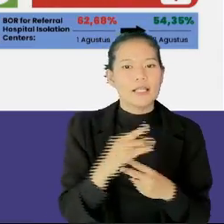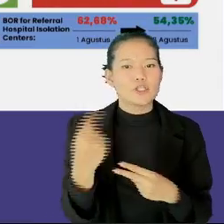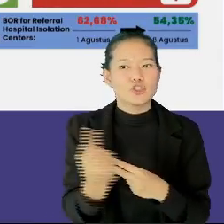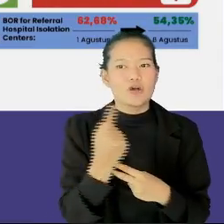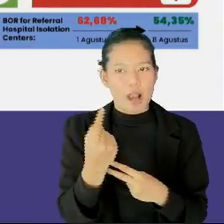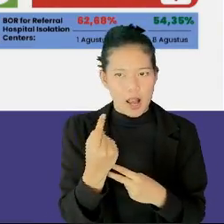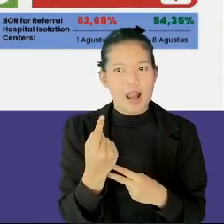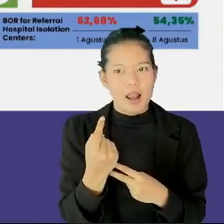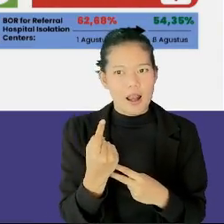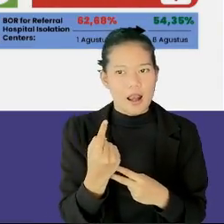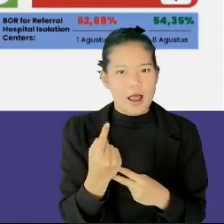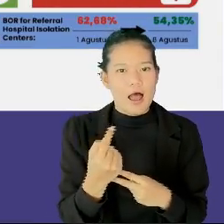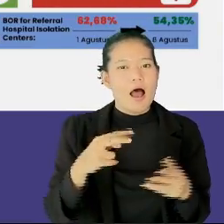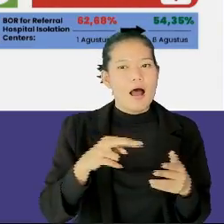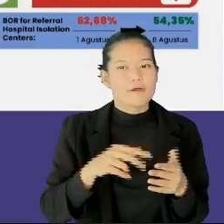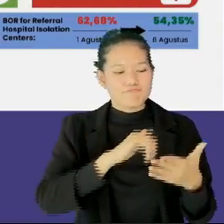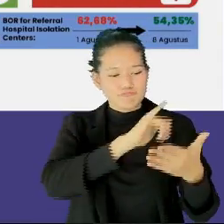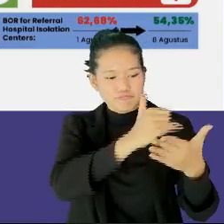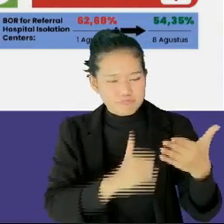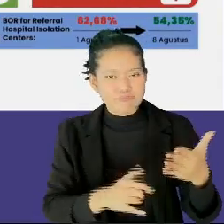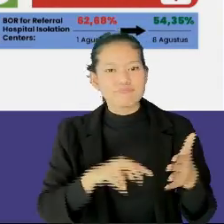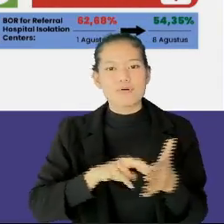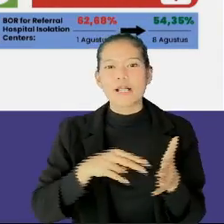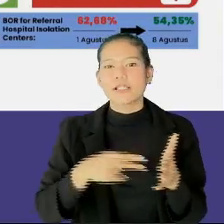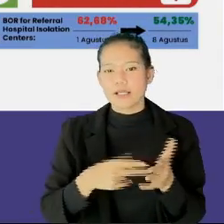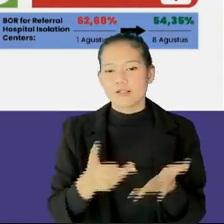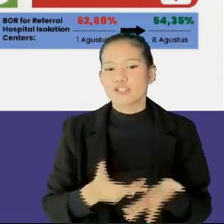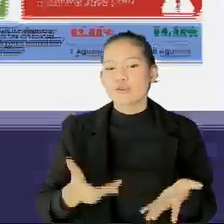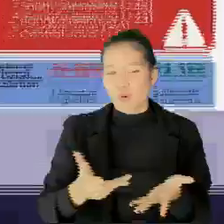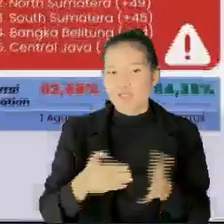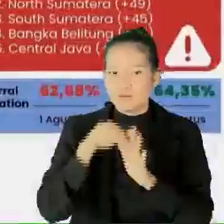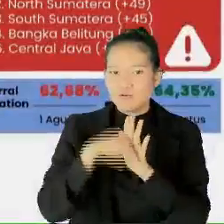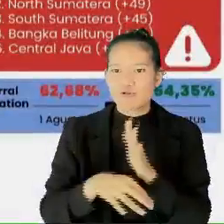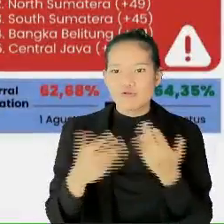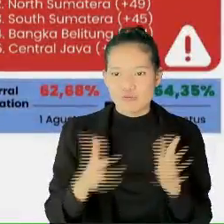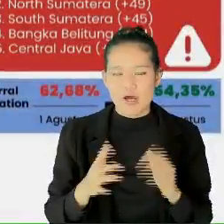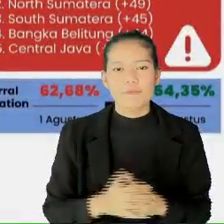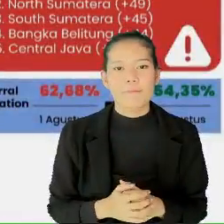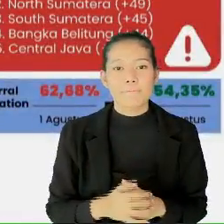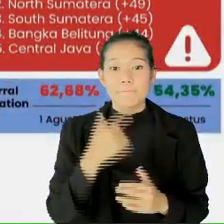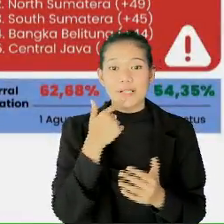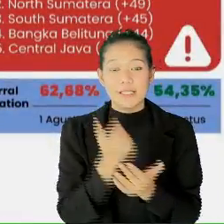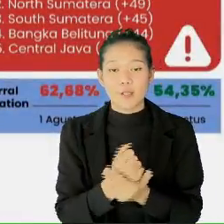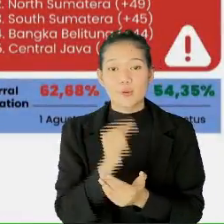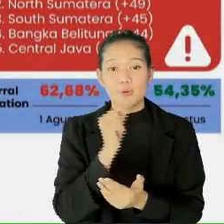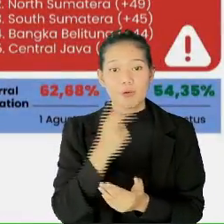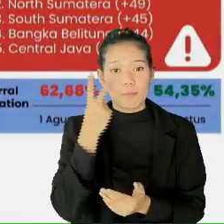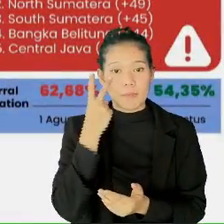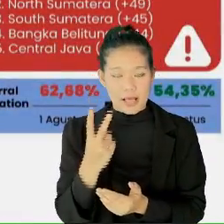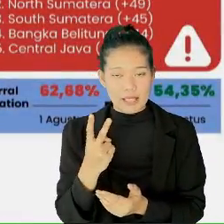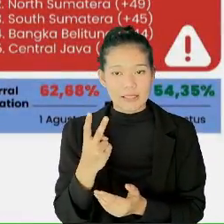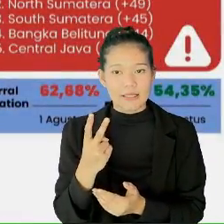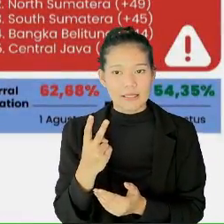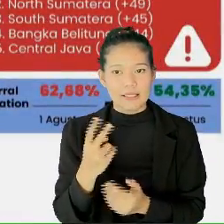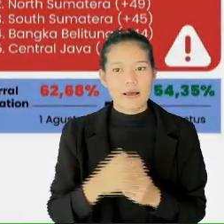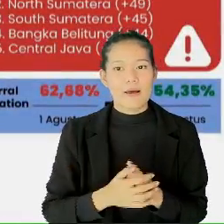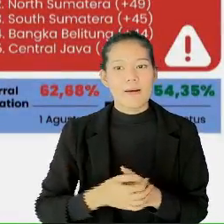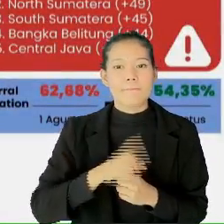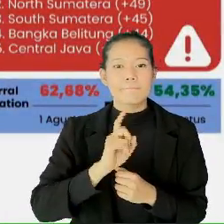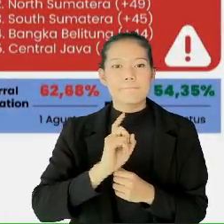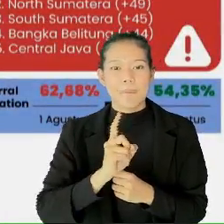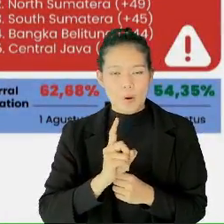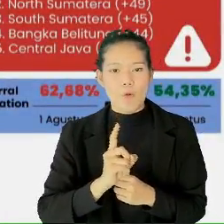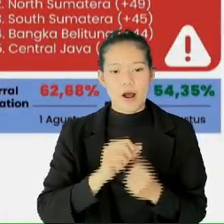good development that must be maintained. It is also important to remember this weekly decrease